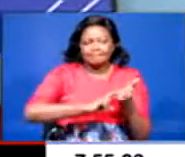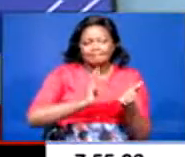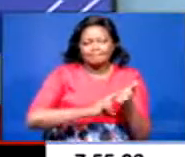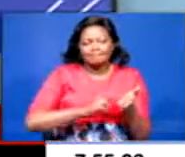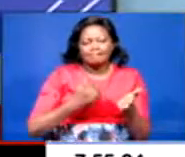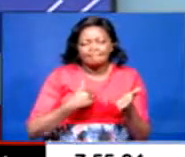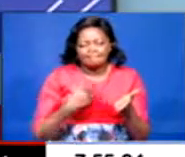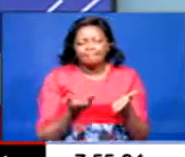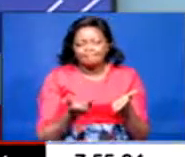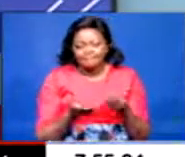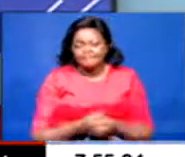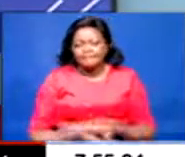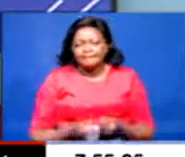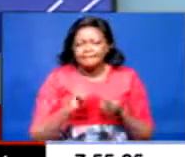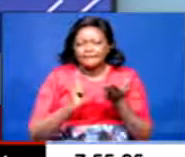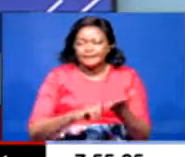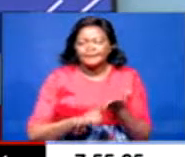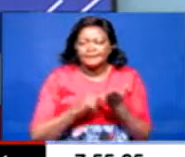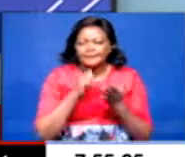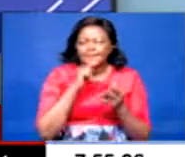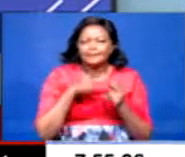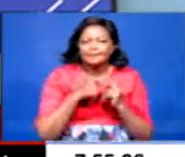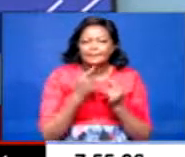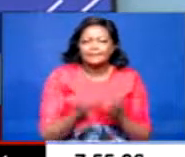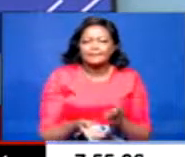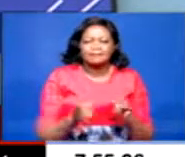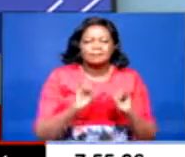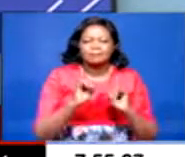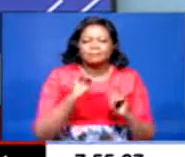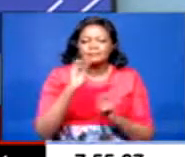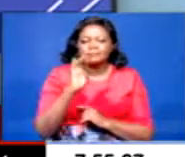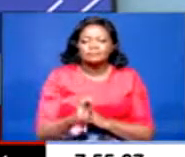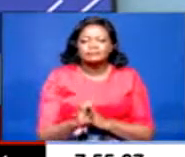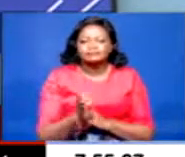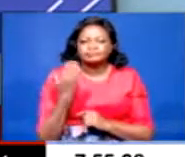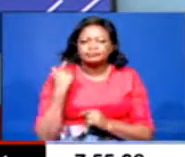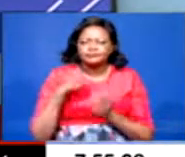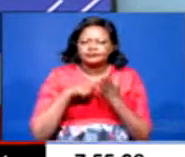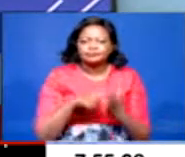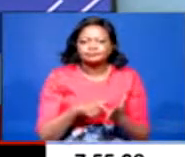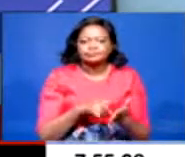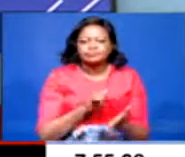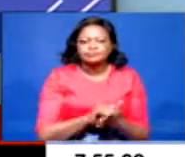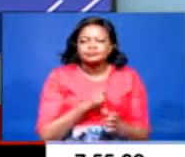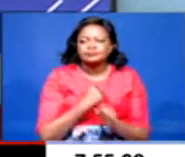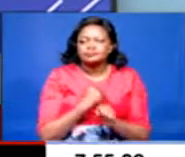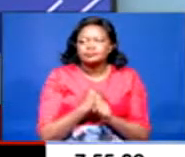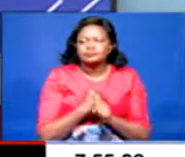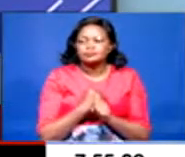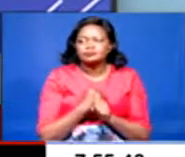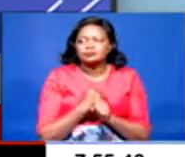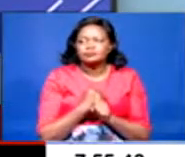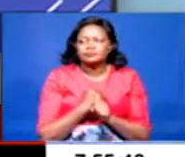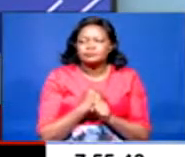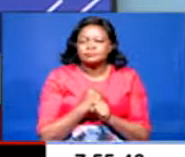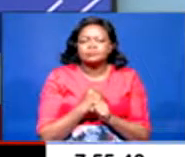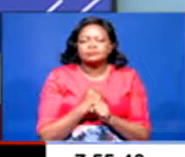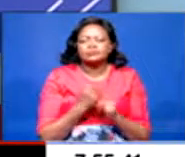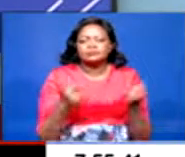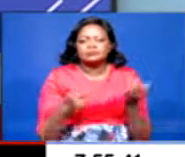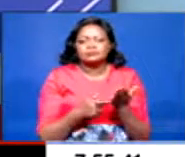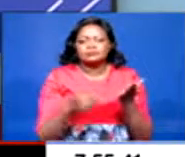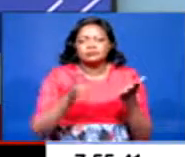probably, because this debate has not started now. IBC was insisting that they're going to do purely an electronic